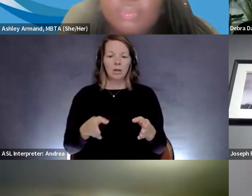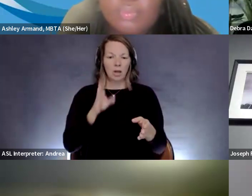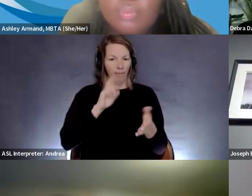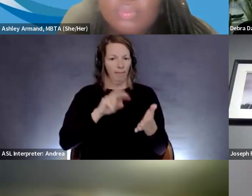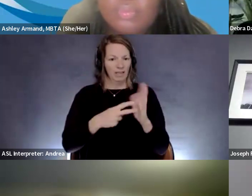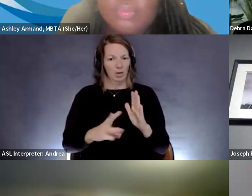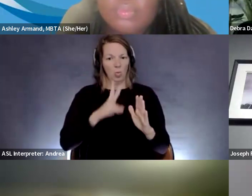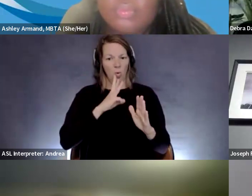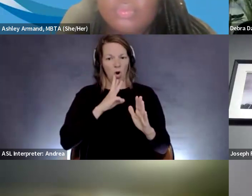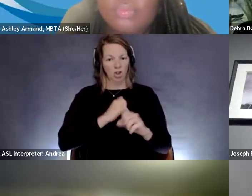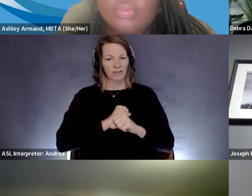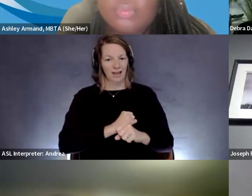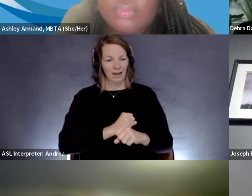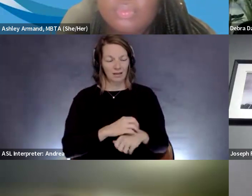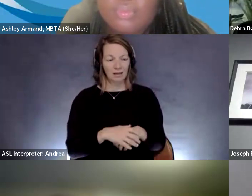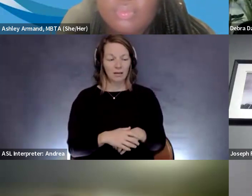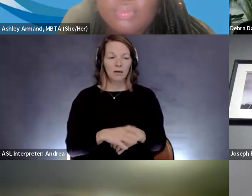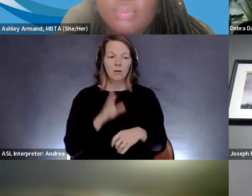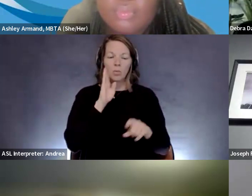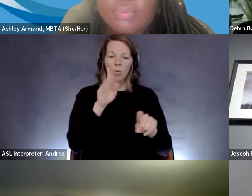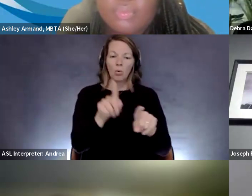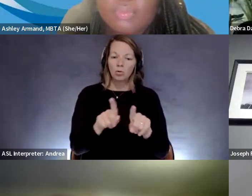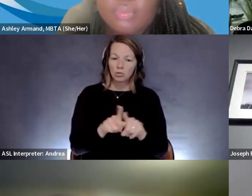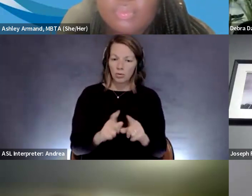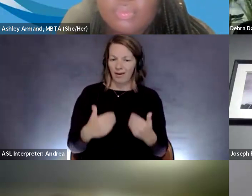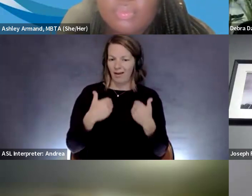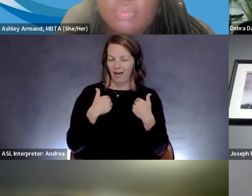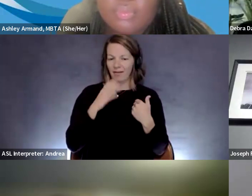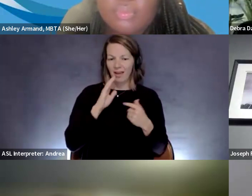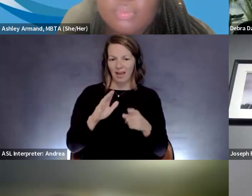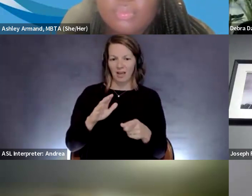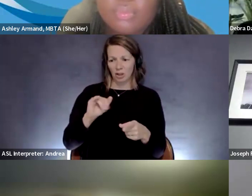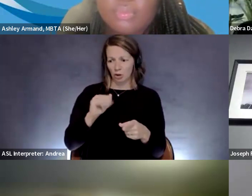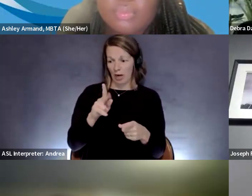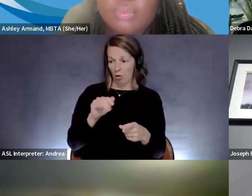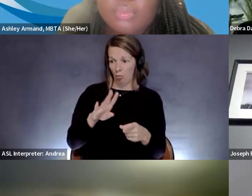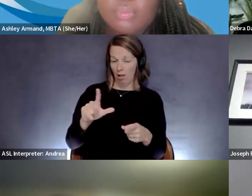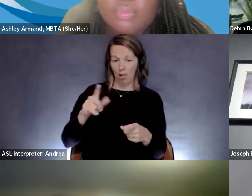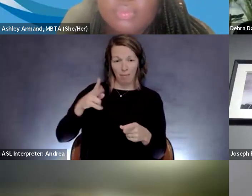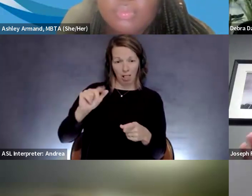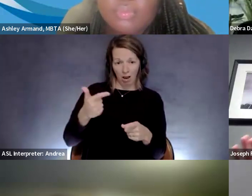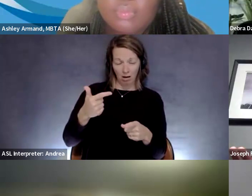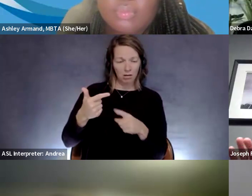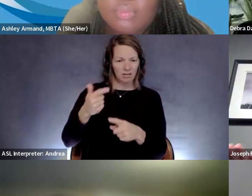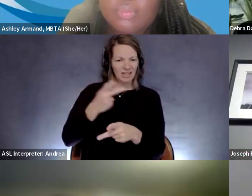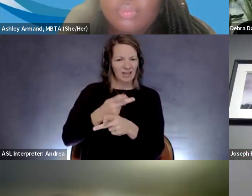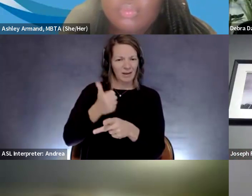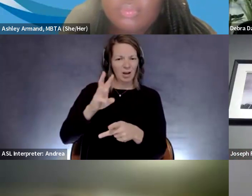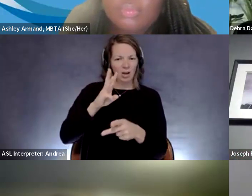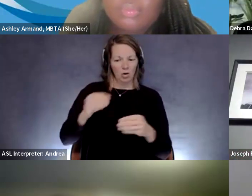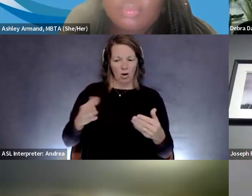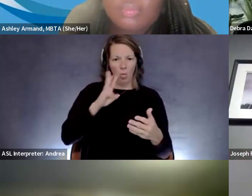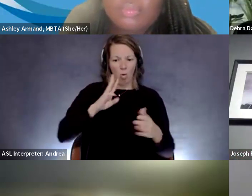to be watertight. And then we'll also have a jet grout plug, which will keep kind of any groundwater